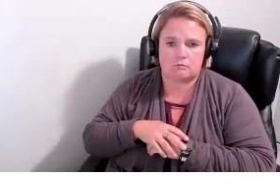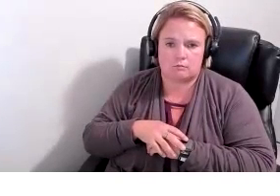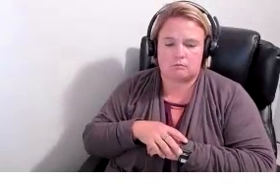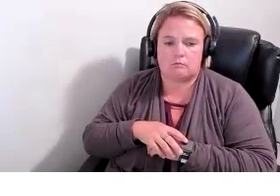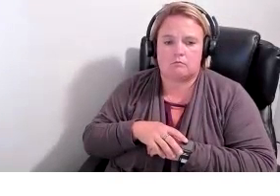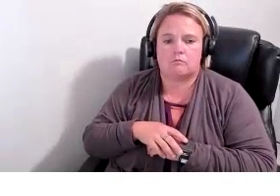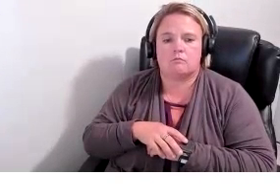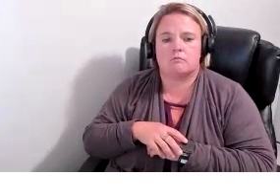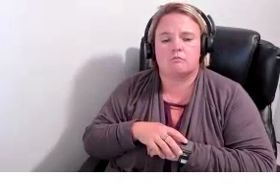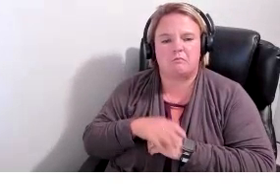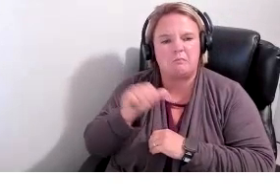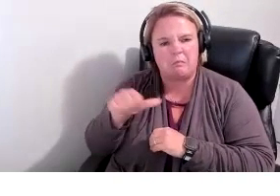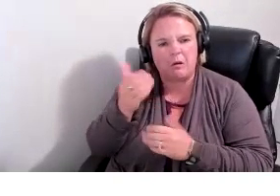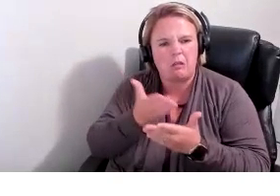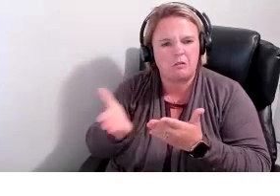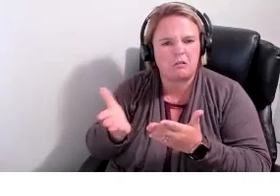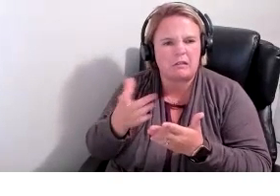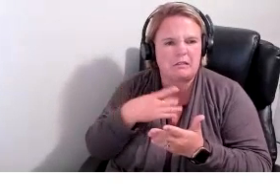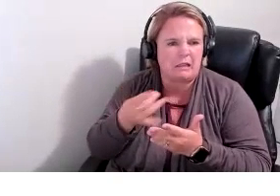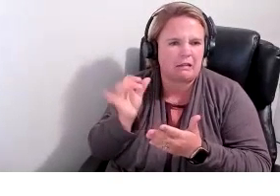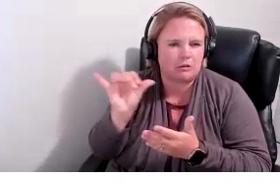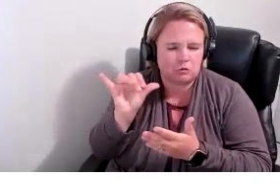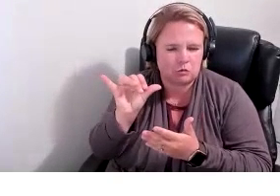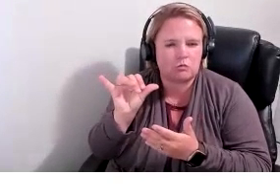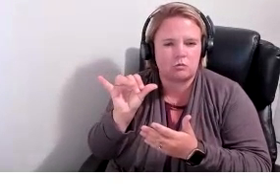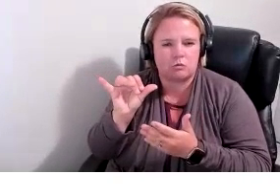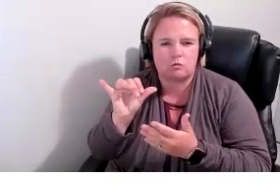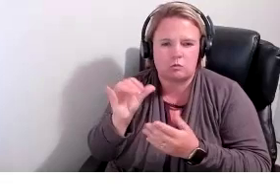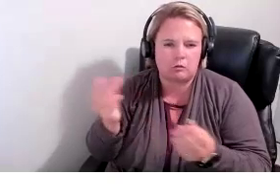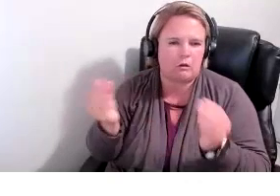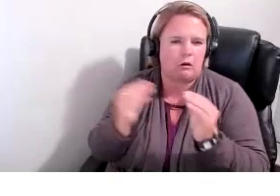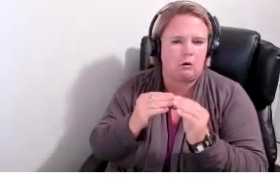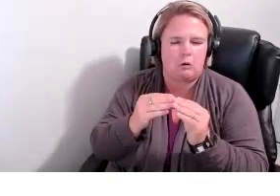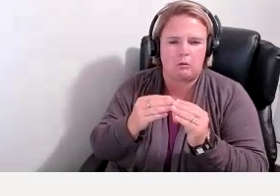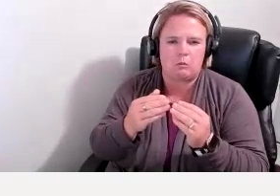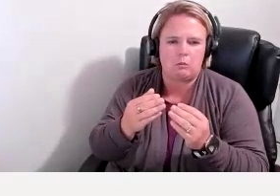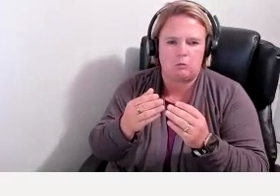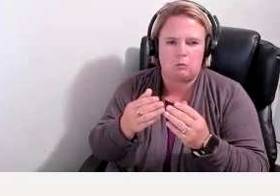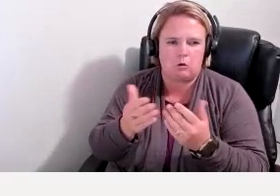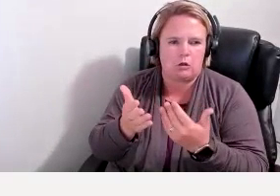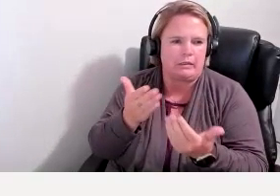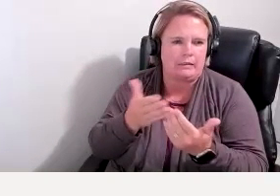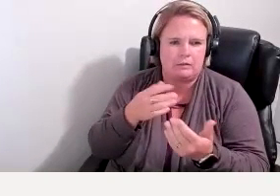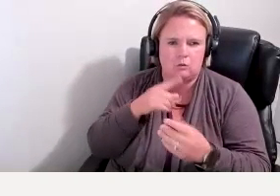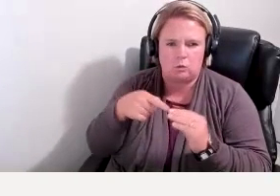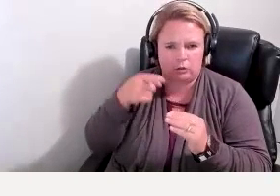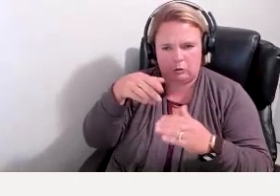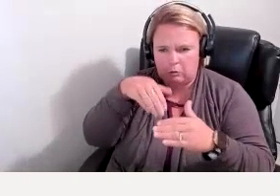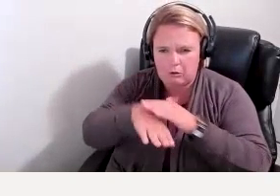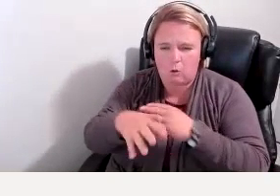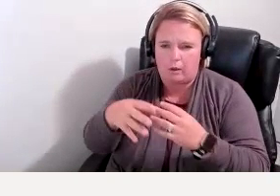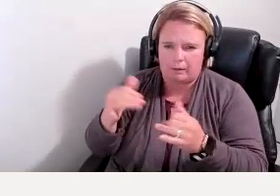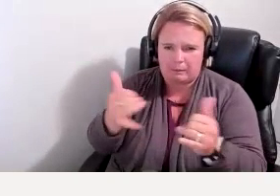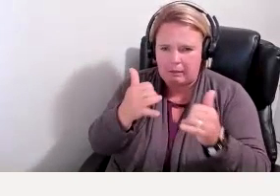There's other parts of it too that just are more robust than a flat file. And you'll see when you get in and play with it, you'll